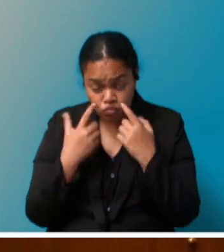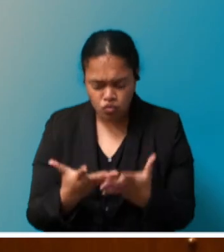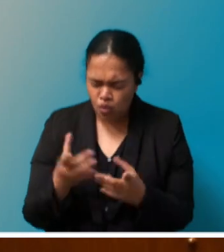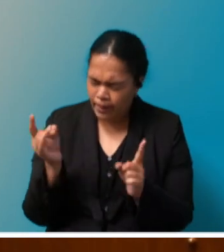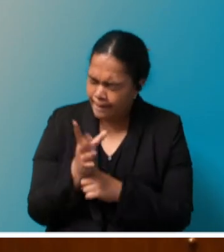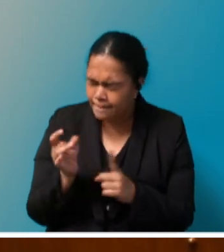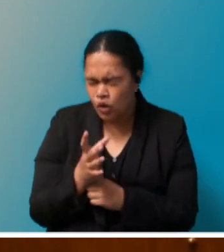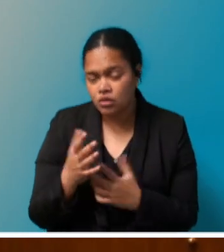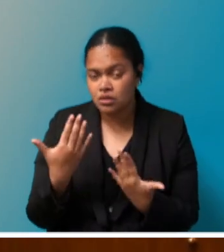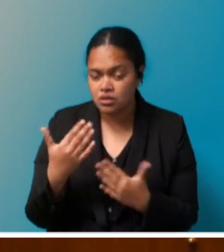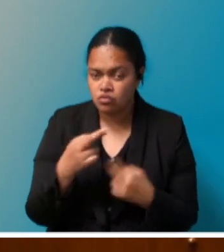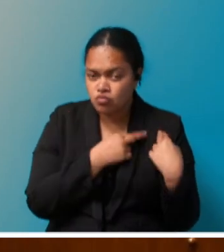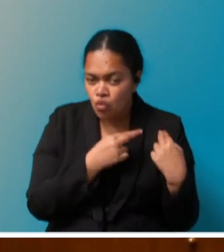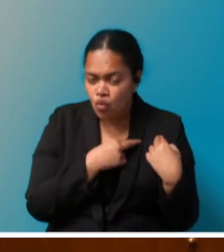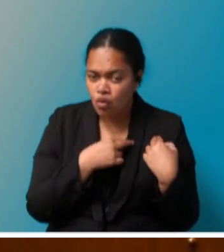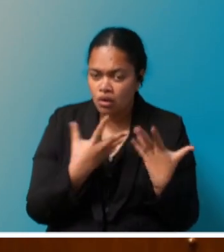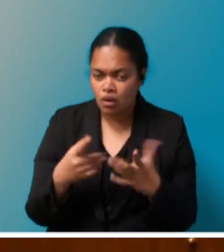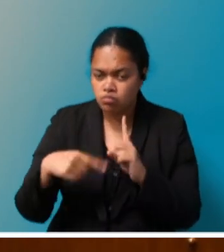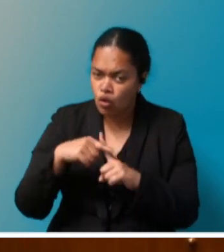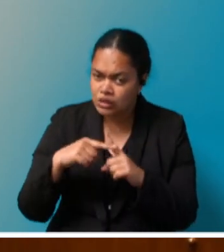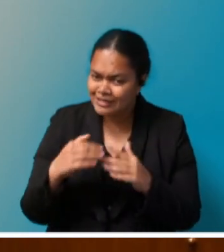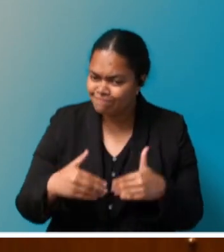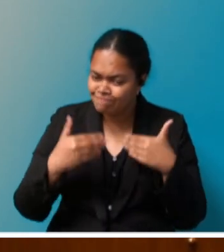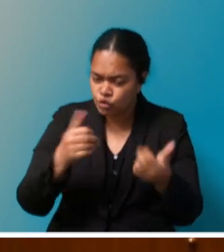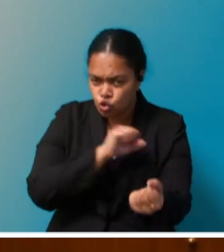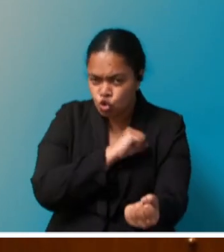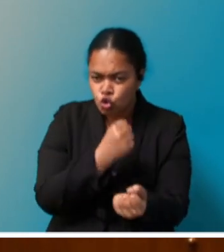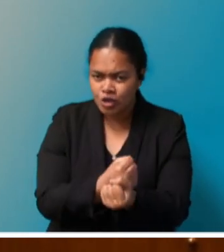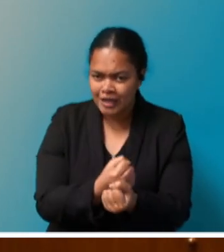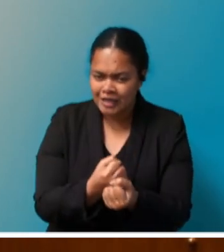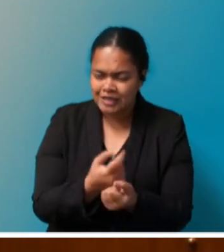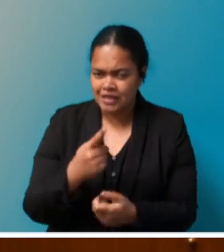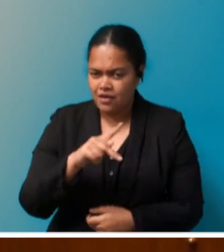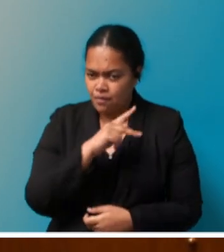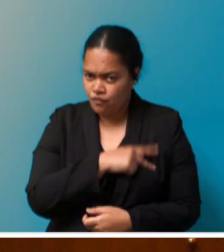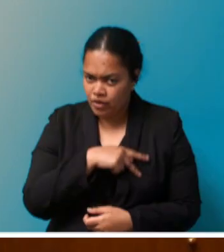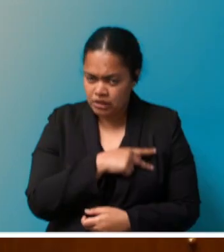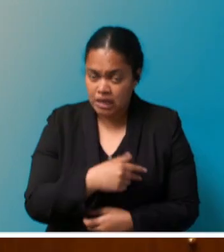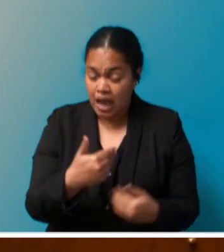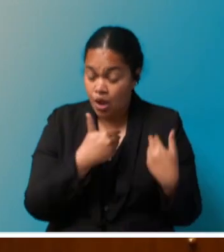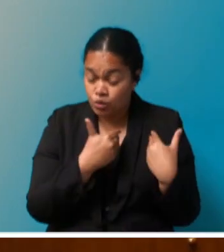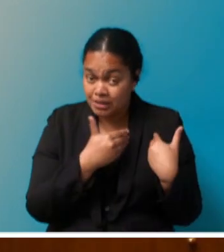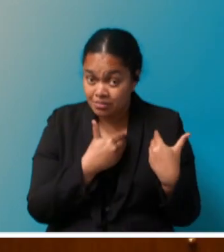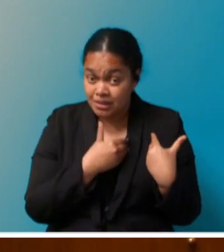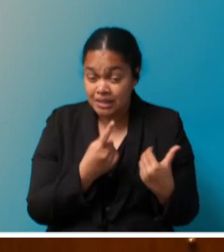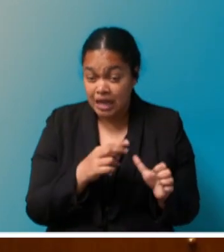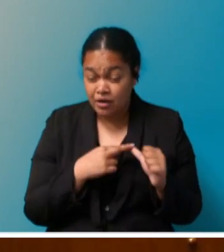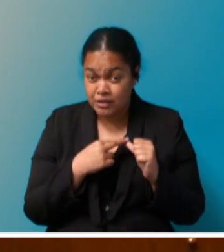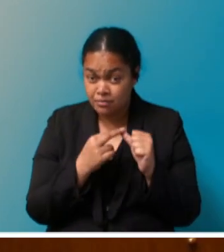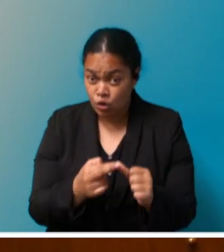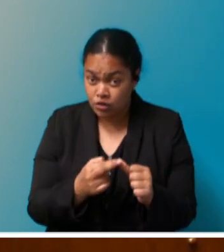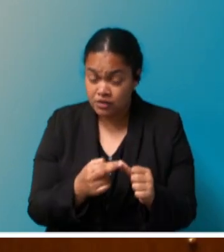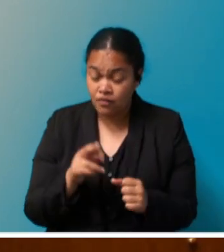step forward in strengthening the professionalism, accountability, and responsiveness of the